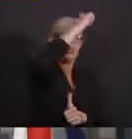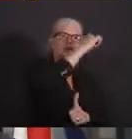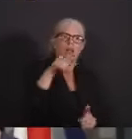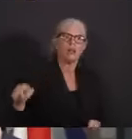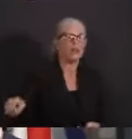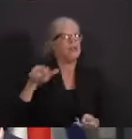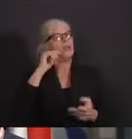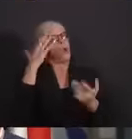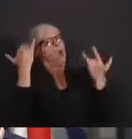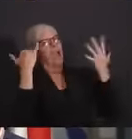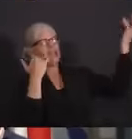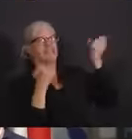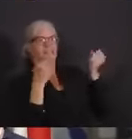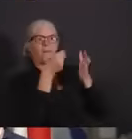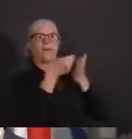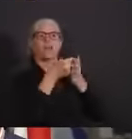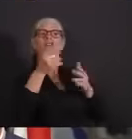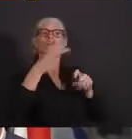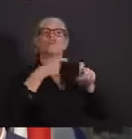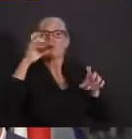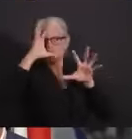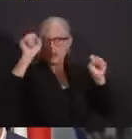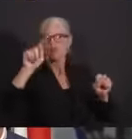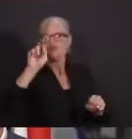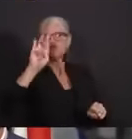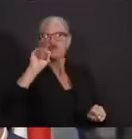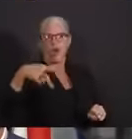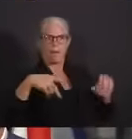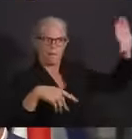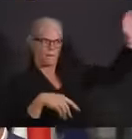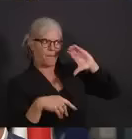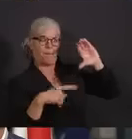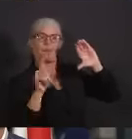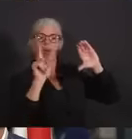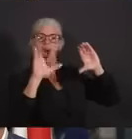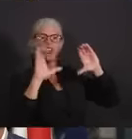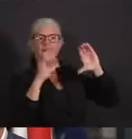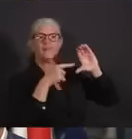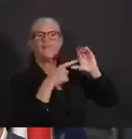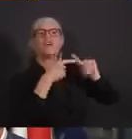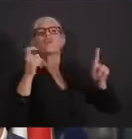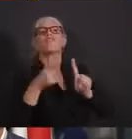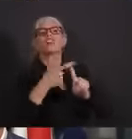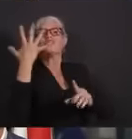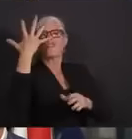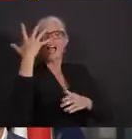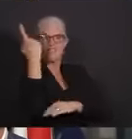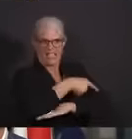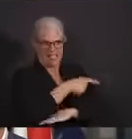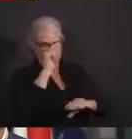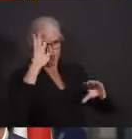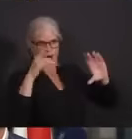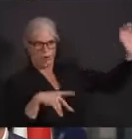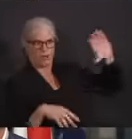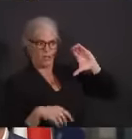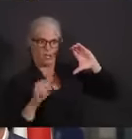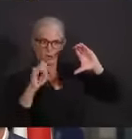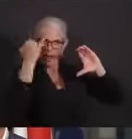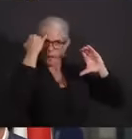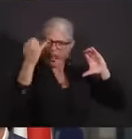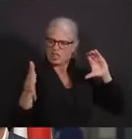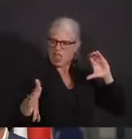got it from President Trump, 100% of reimbursement for the first 45 days. But to have the debris for 6 months, a year, or more than